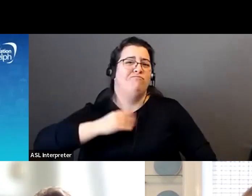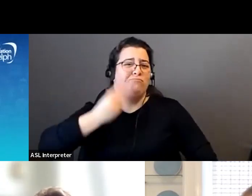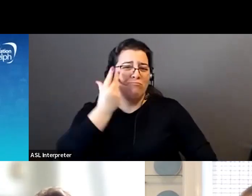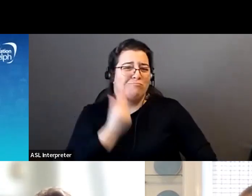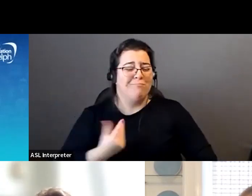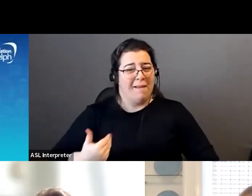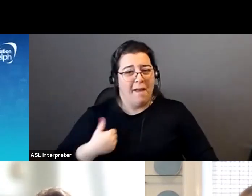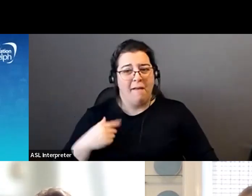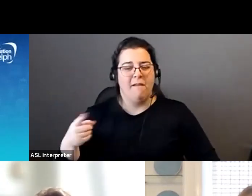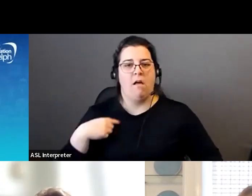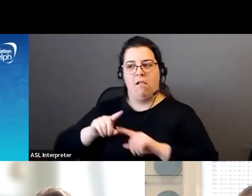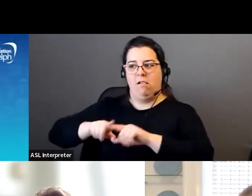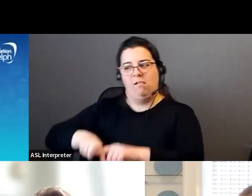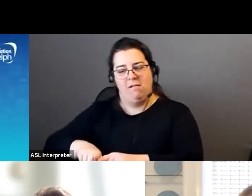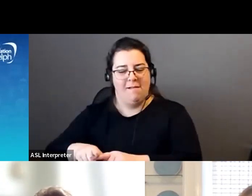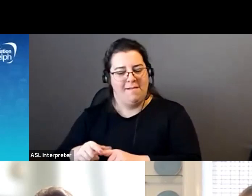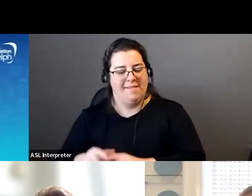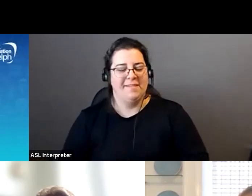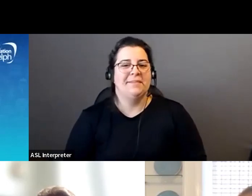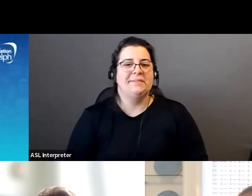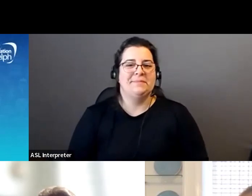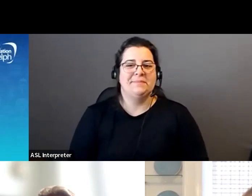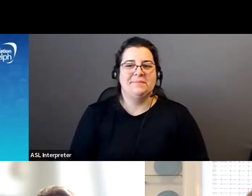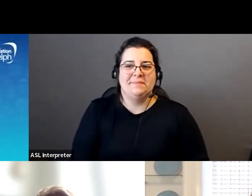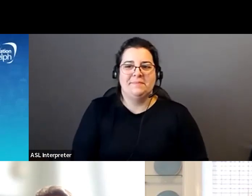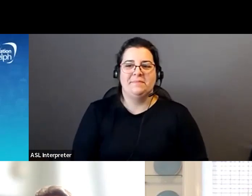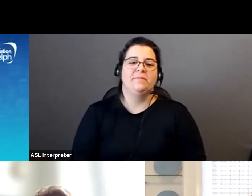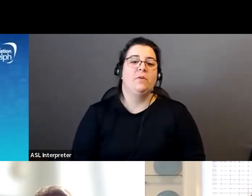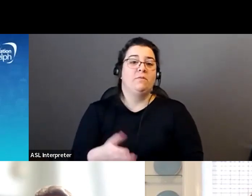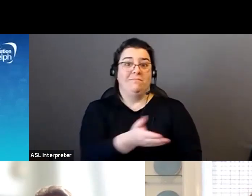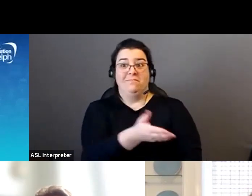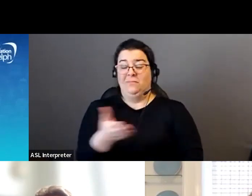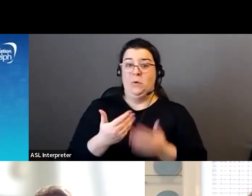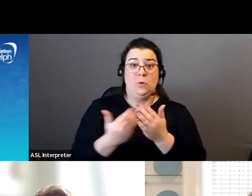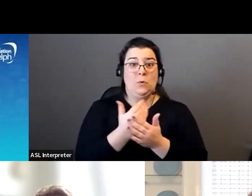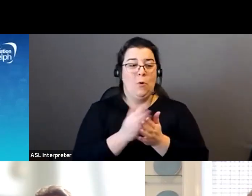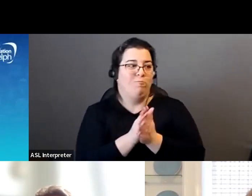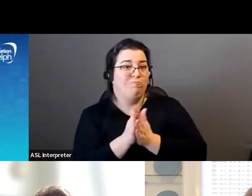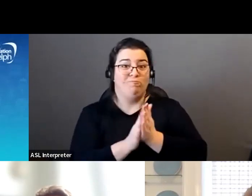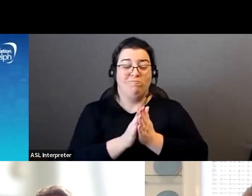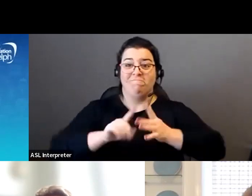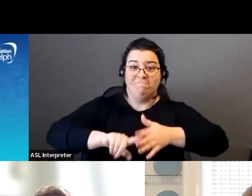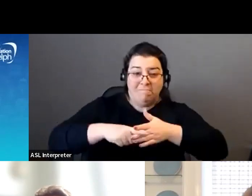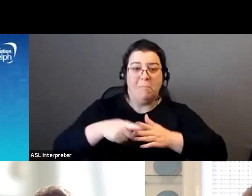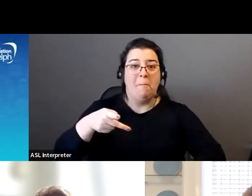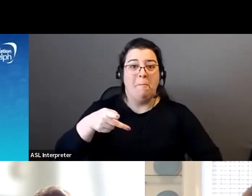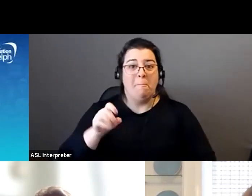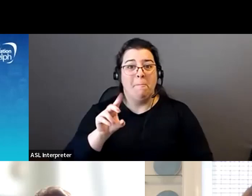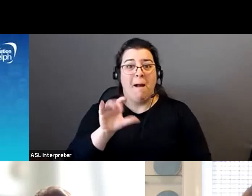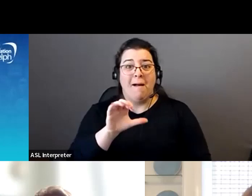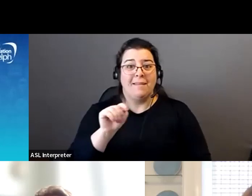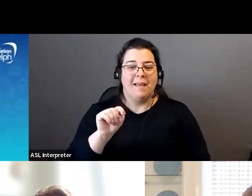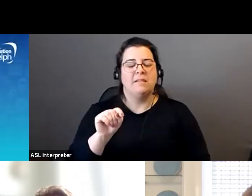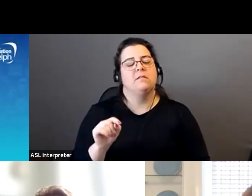to work. Here's another thing I'll say about all you new podcasters. Don't dismount getting